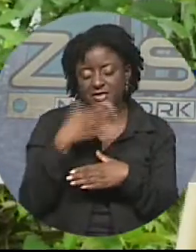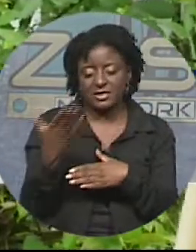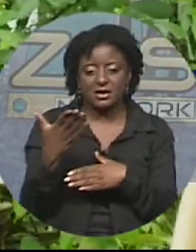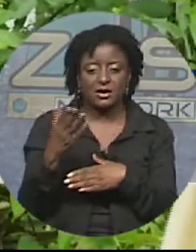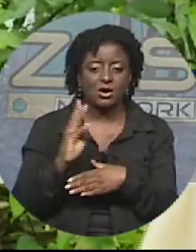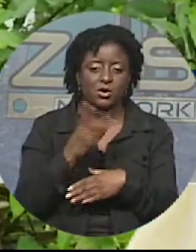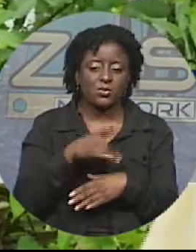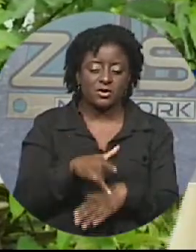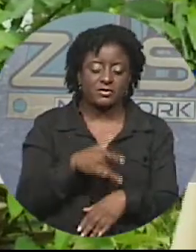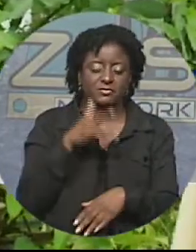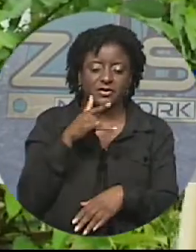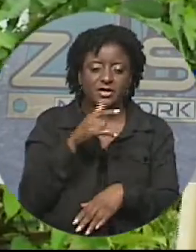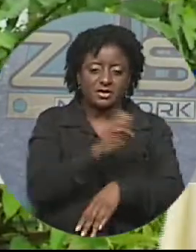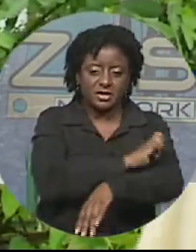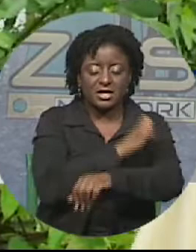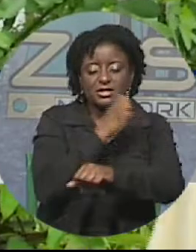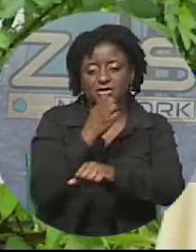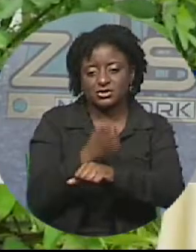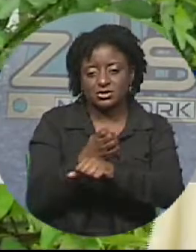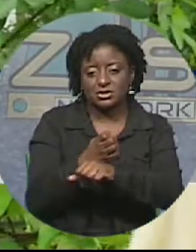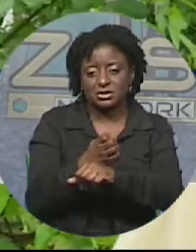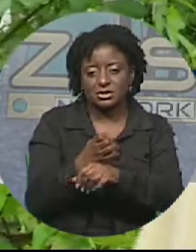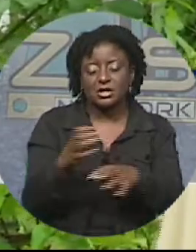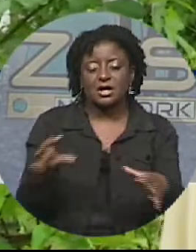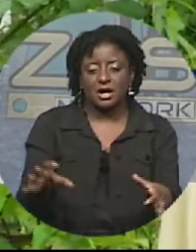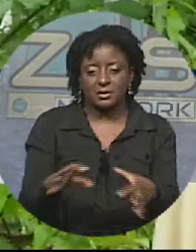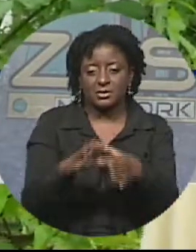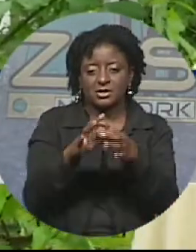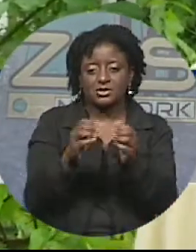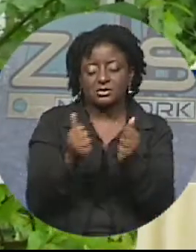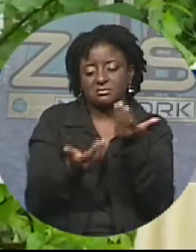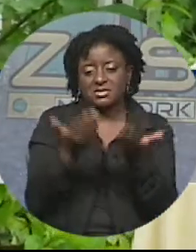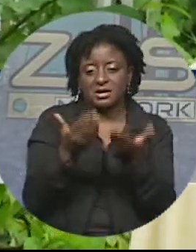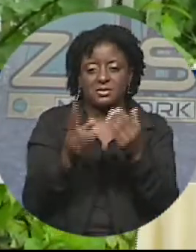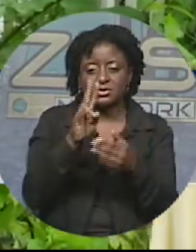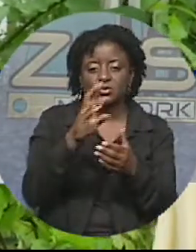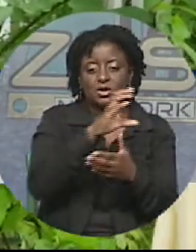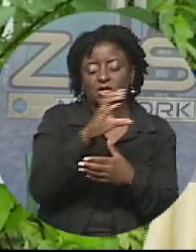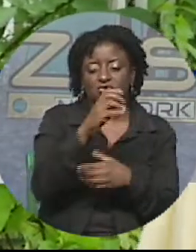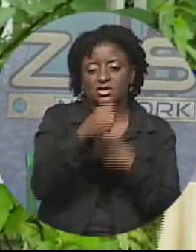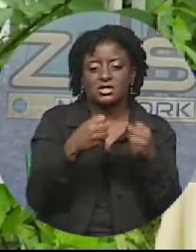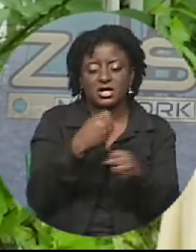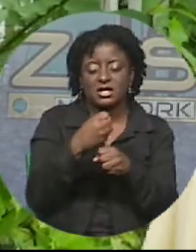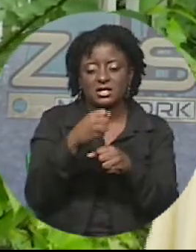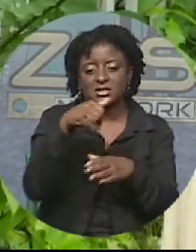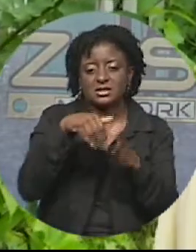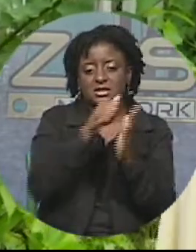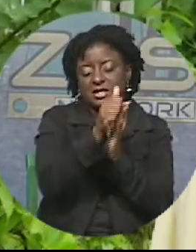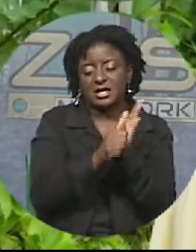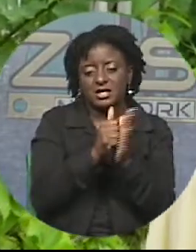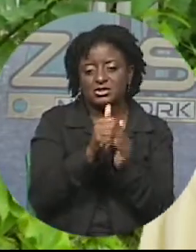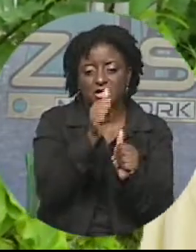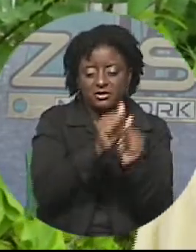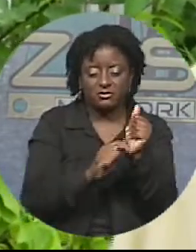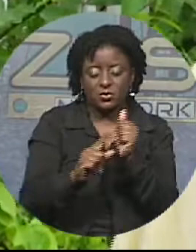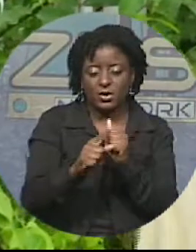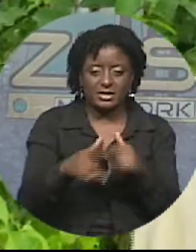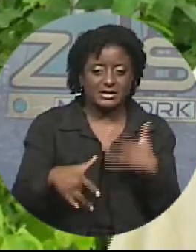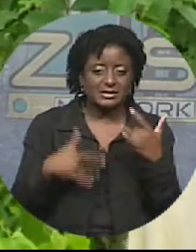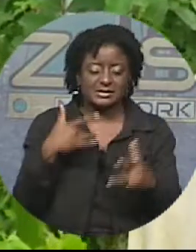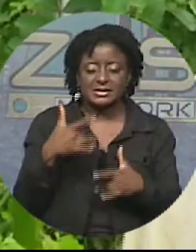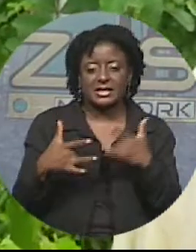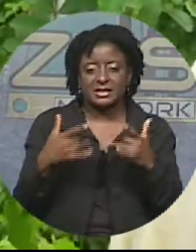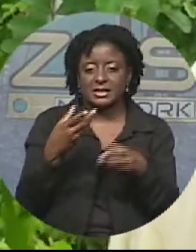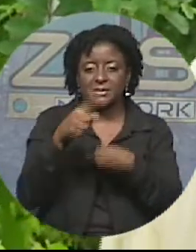a combination of probably 200 years in all, in terms of age. but everyone is excited about it, and we are